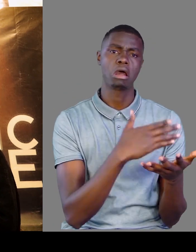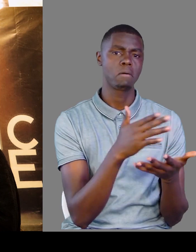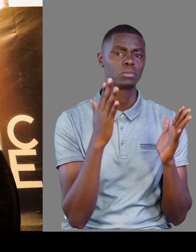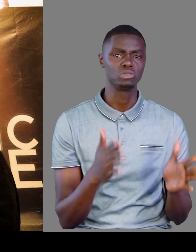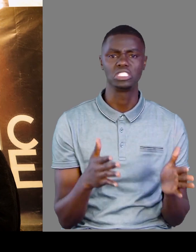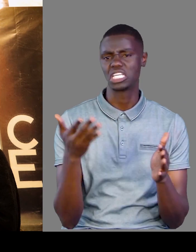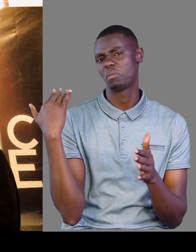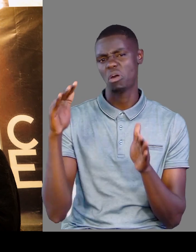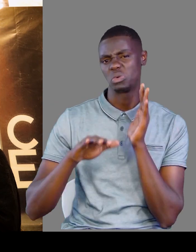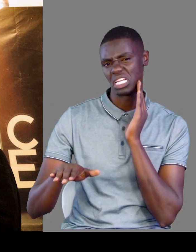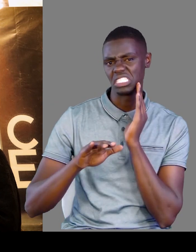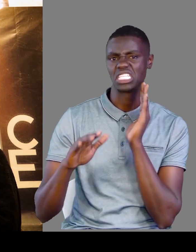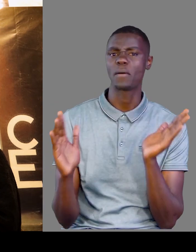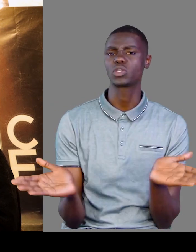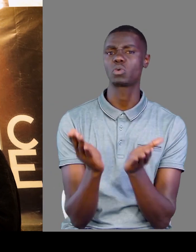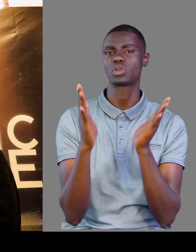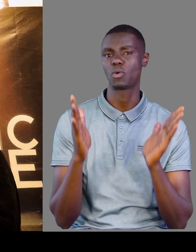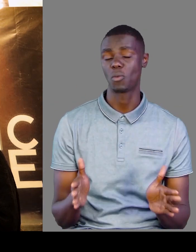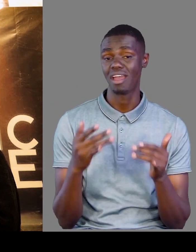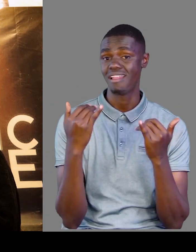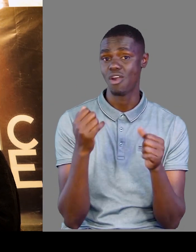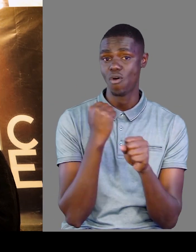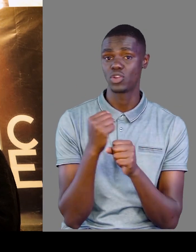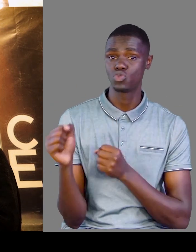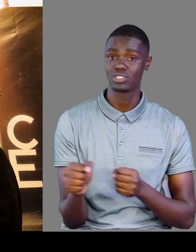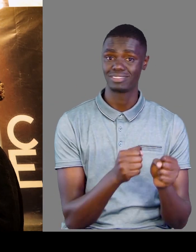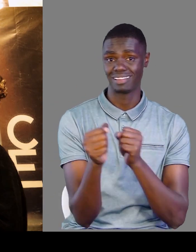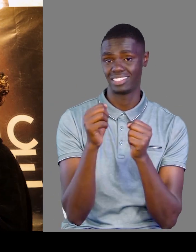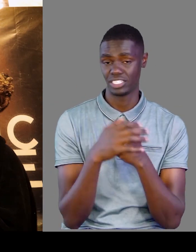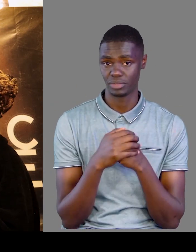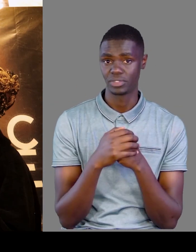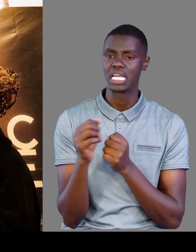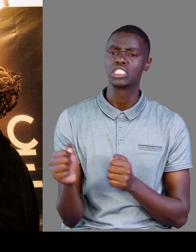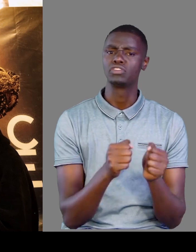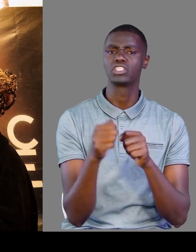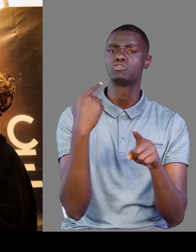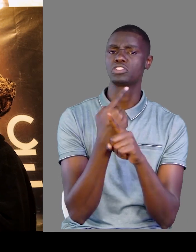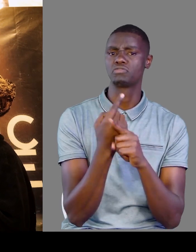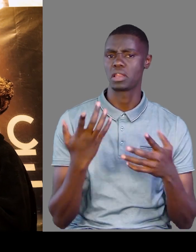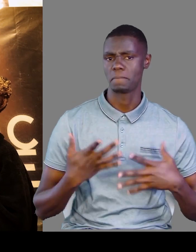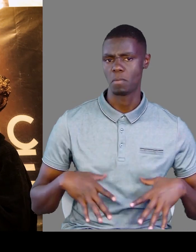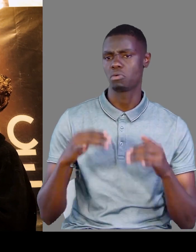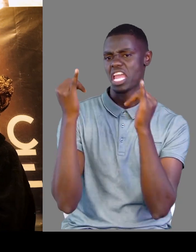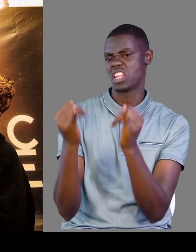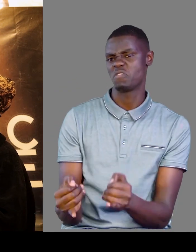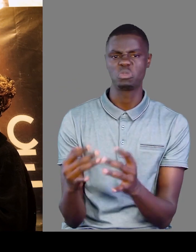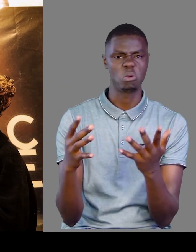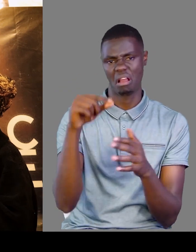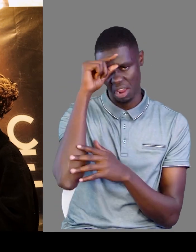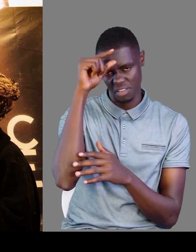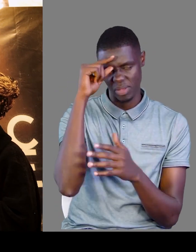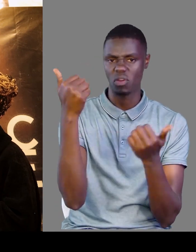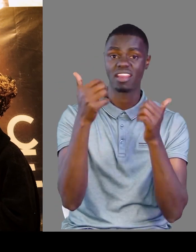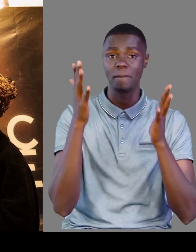was a DJ, I was a promoter, and now I do strategy. I write strategy for different people, government, and anybody else who would like